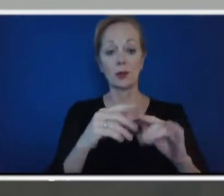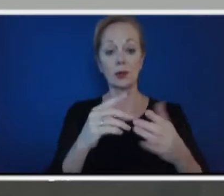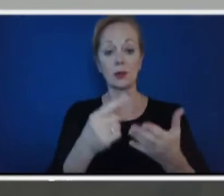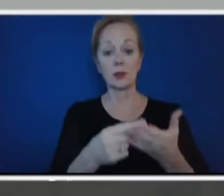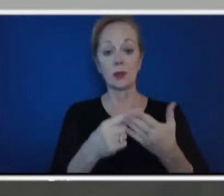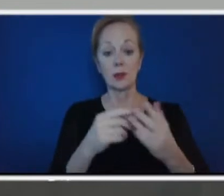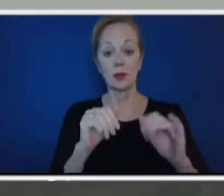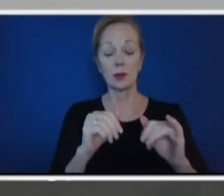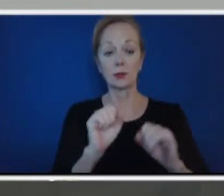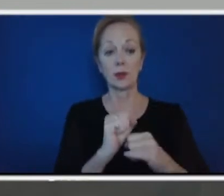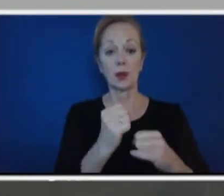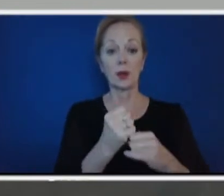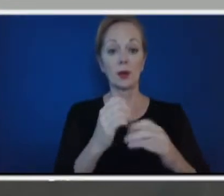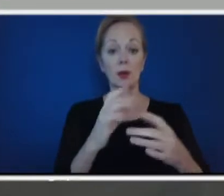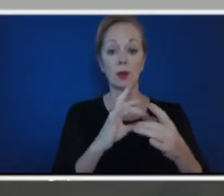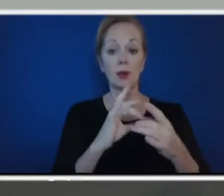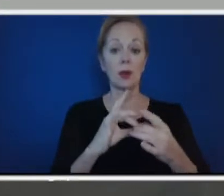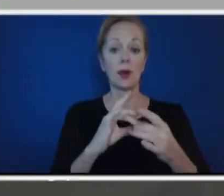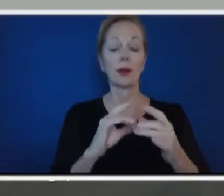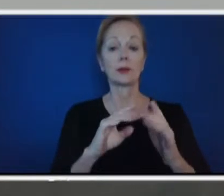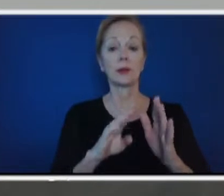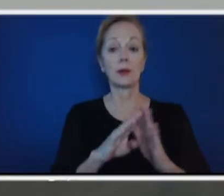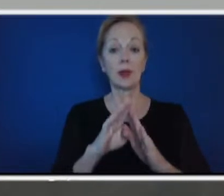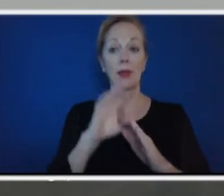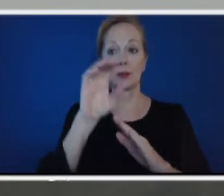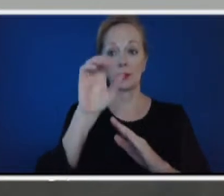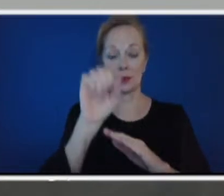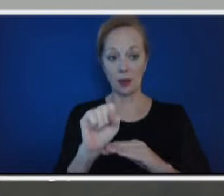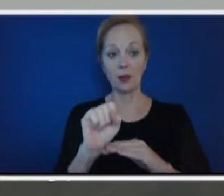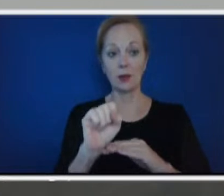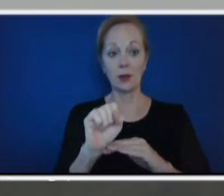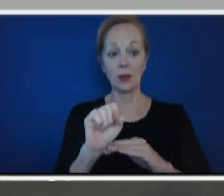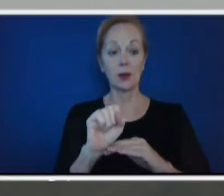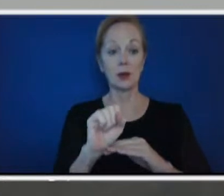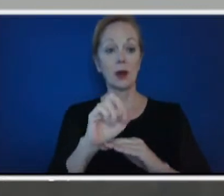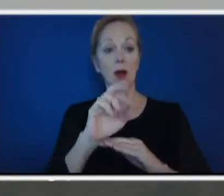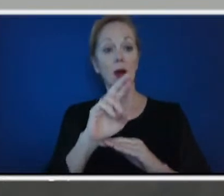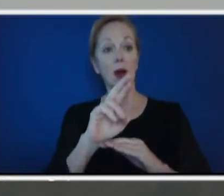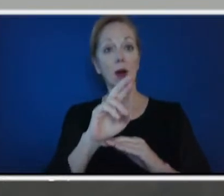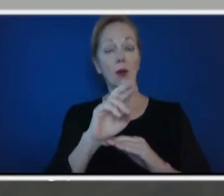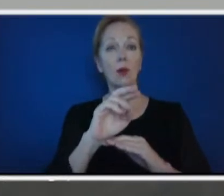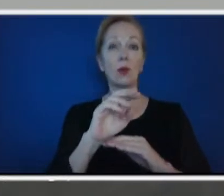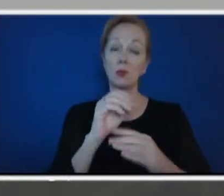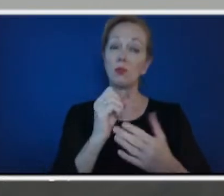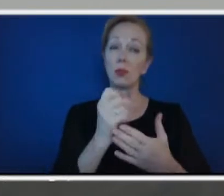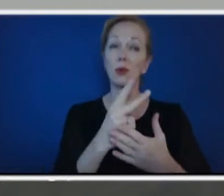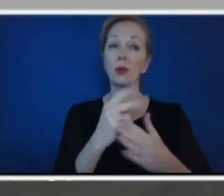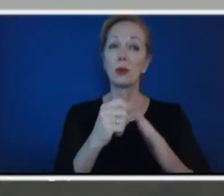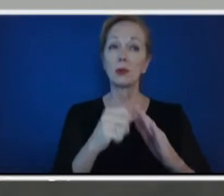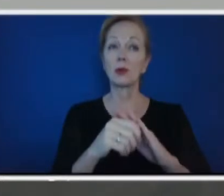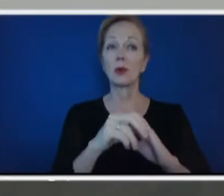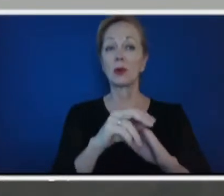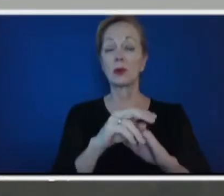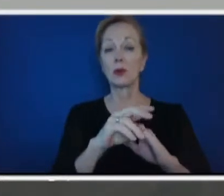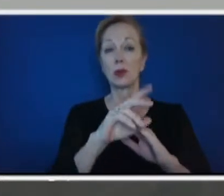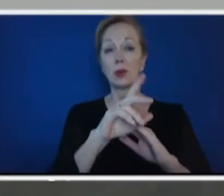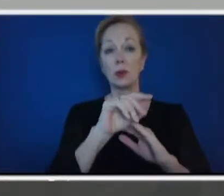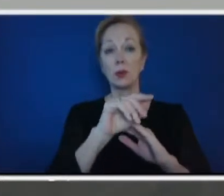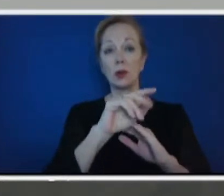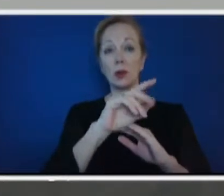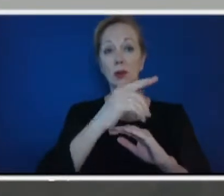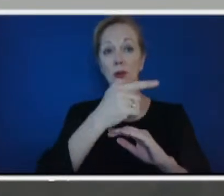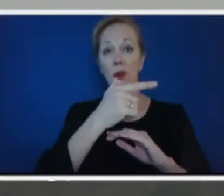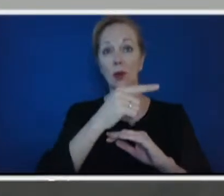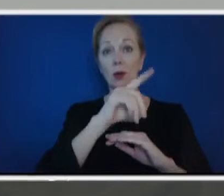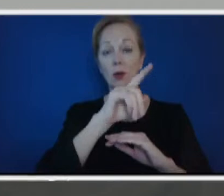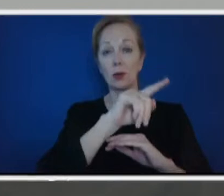petitioner may coordinate with the adjacent development to the south, which is was approved under rezoning 2021-104